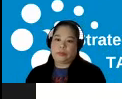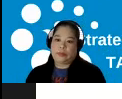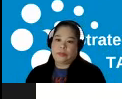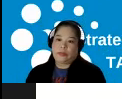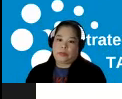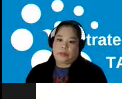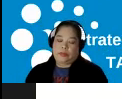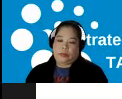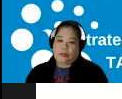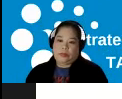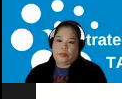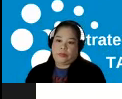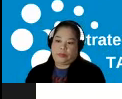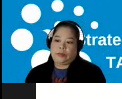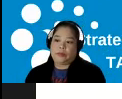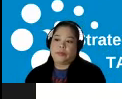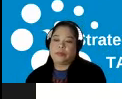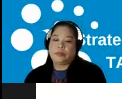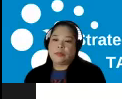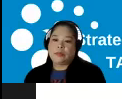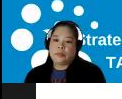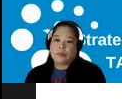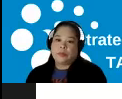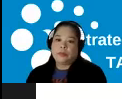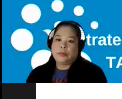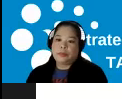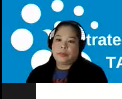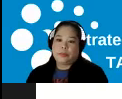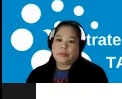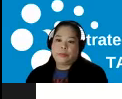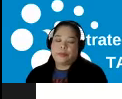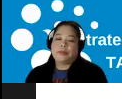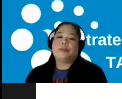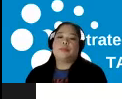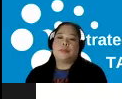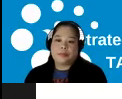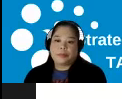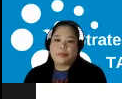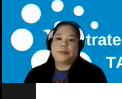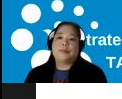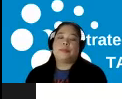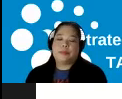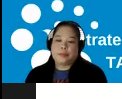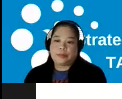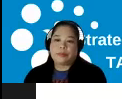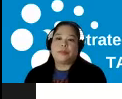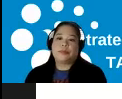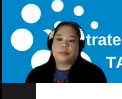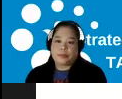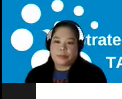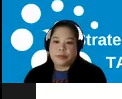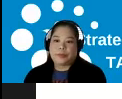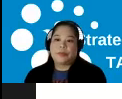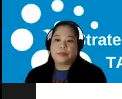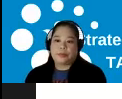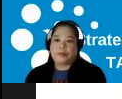together. Let's kind of have the whole group work together as a group. Where I know it's not just like having them all on the same campus, but actually